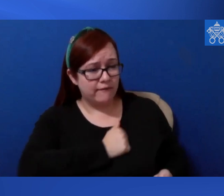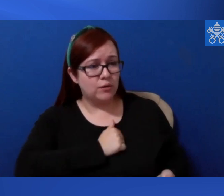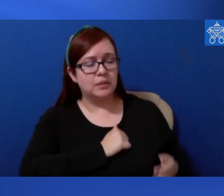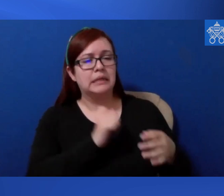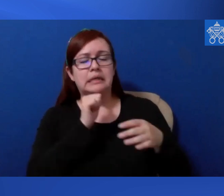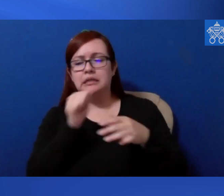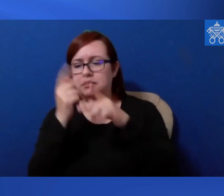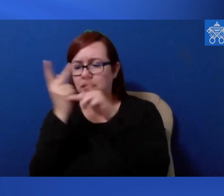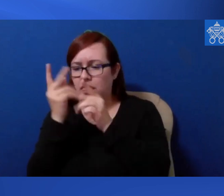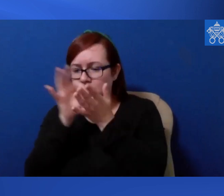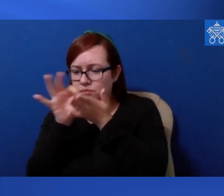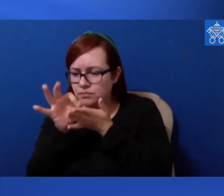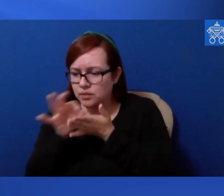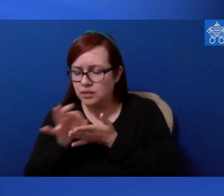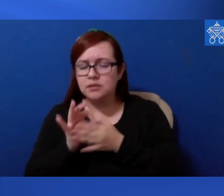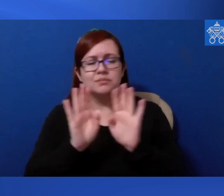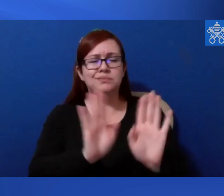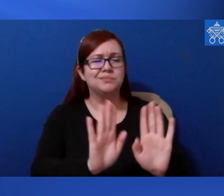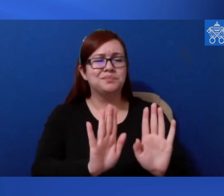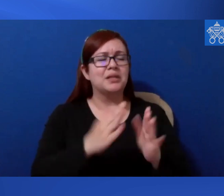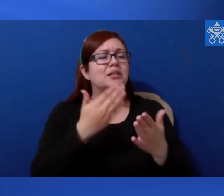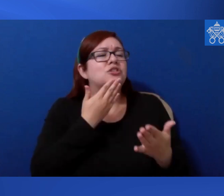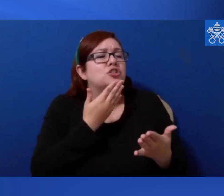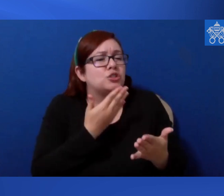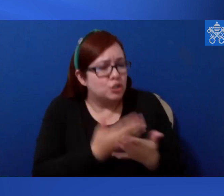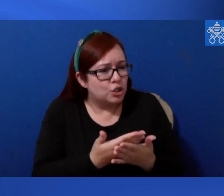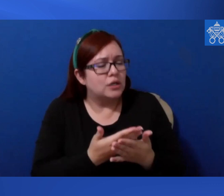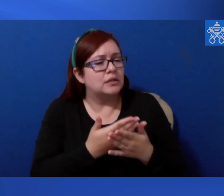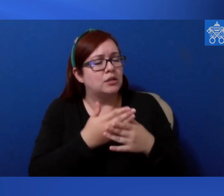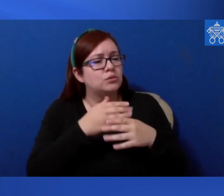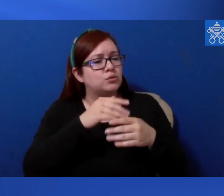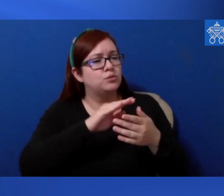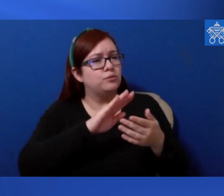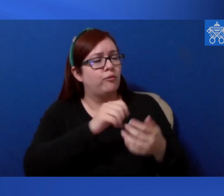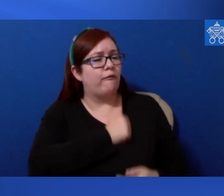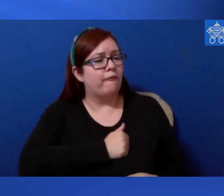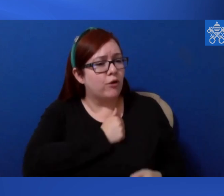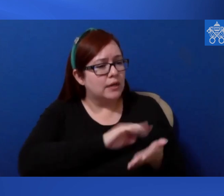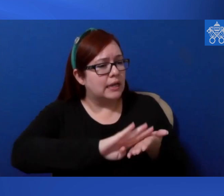forgive everything and always, just as God does with us,